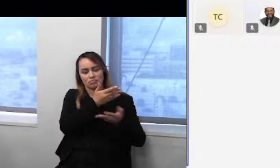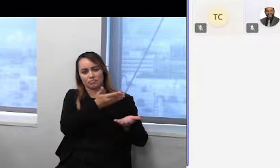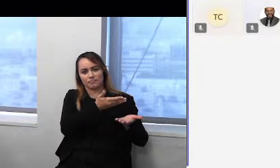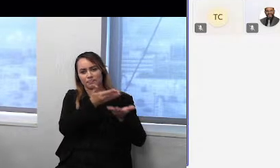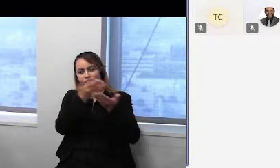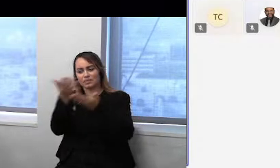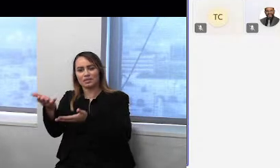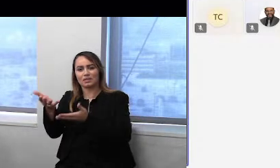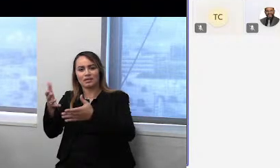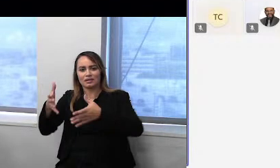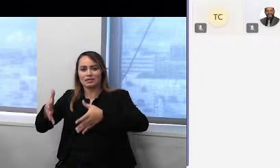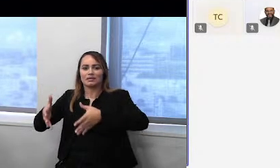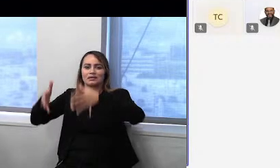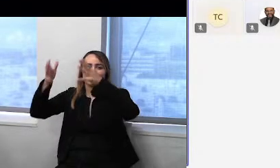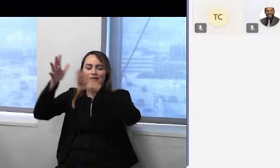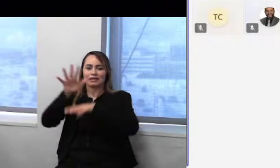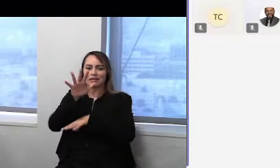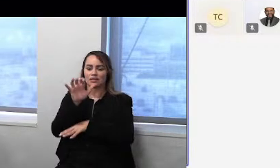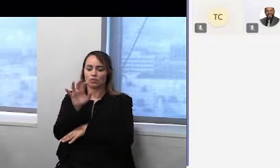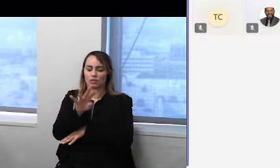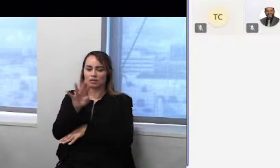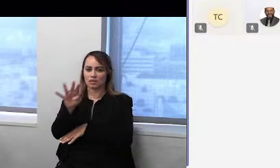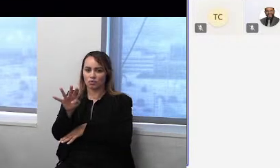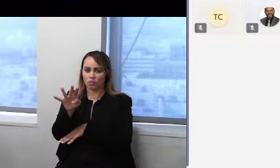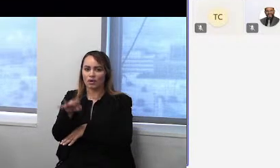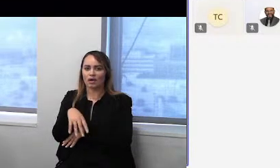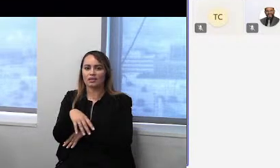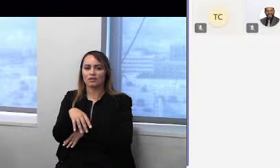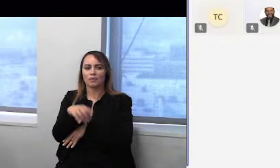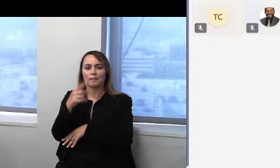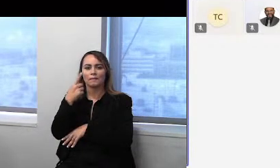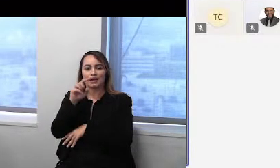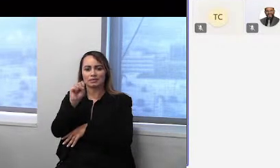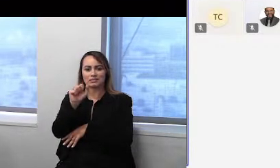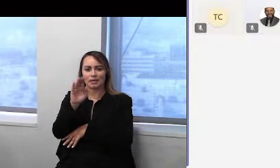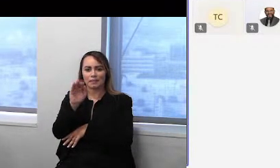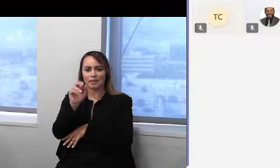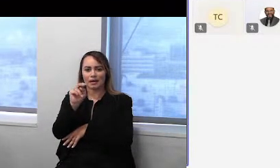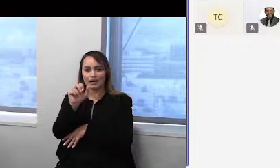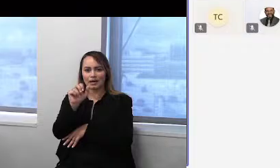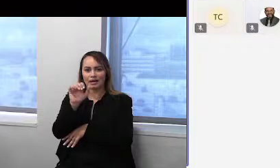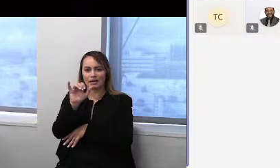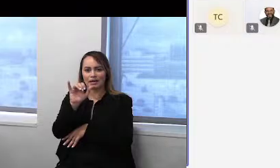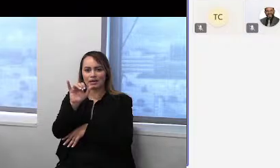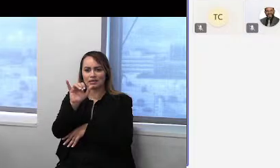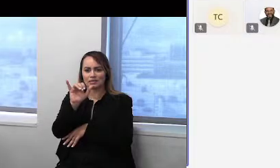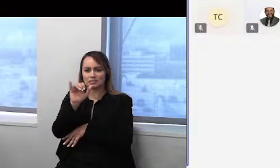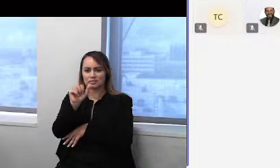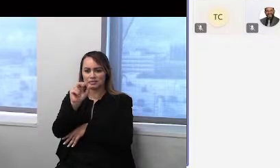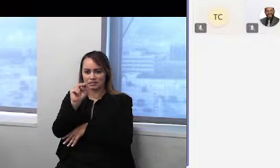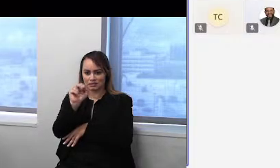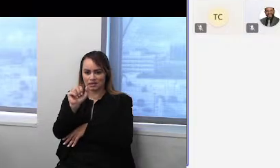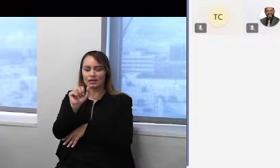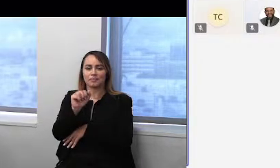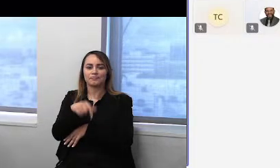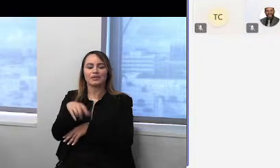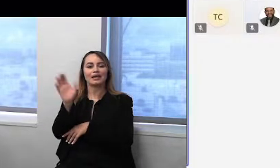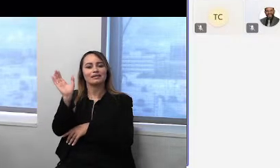which is on the, what I'll call, if you look at the San Juan area, there's Carolina, where is the airport, just to figure that,